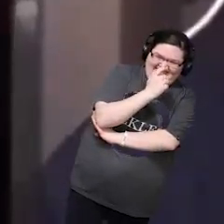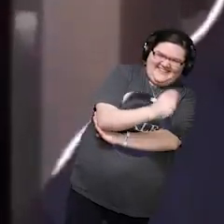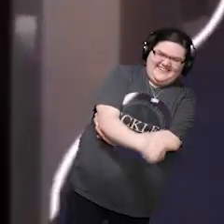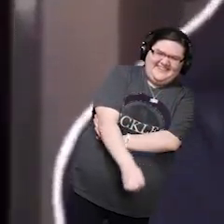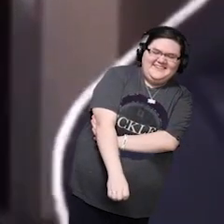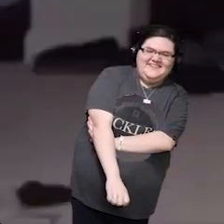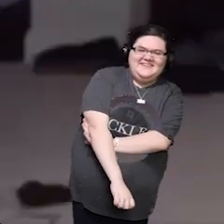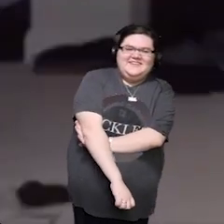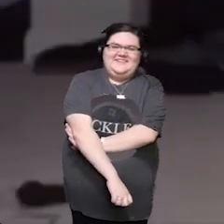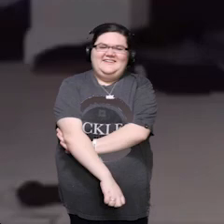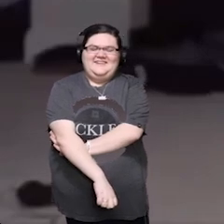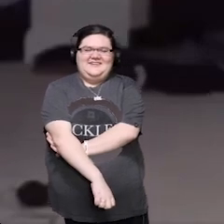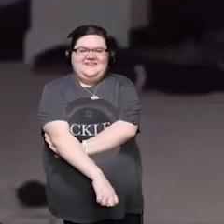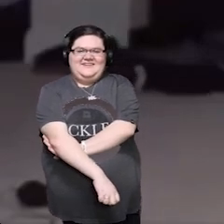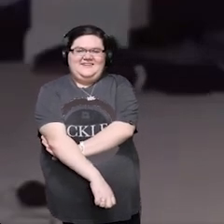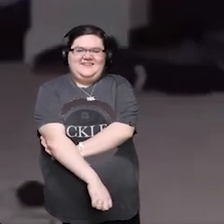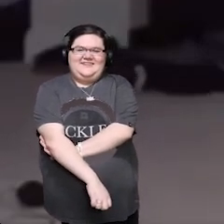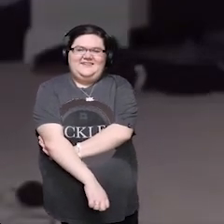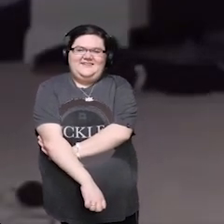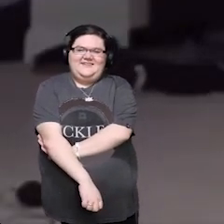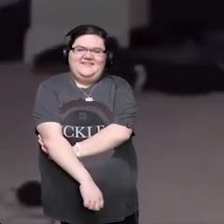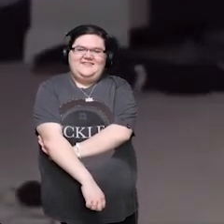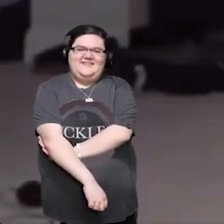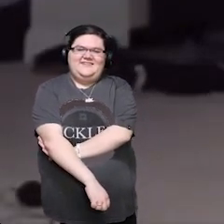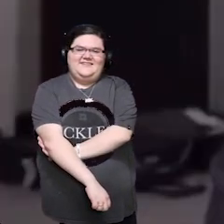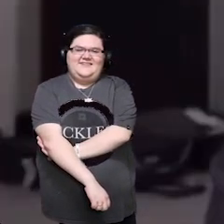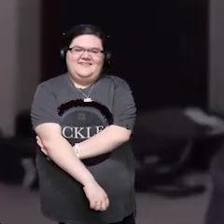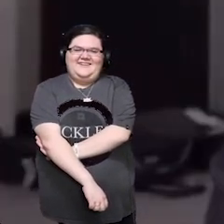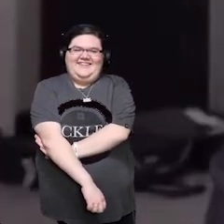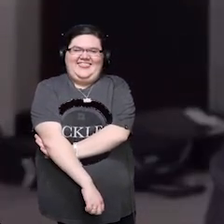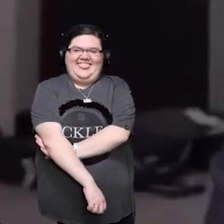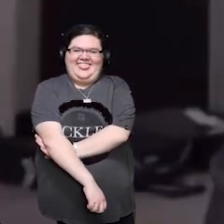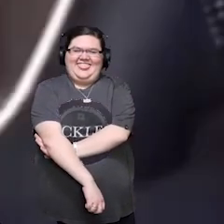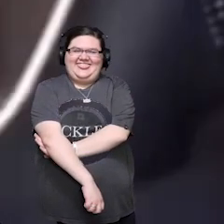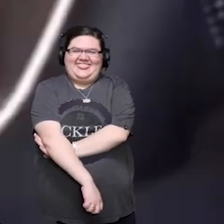One question, go. I've always thought about fucking my mom, so.